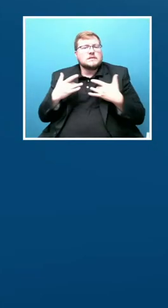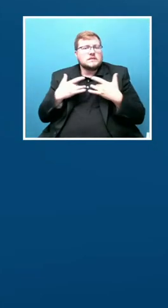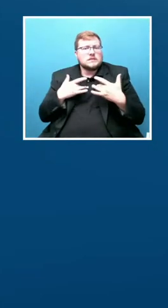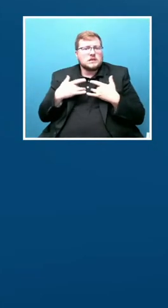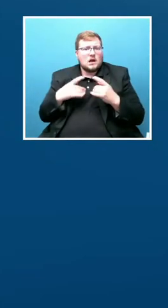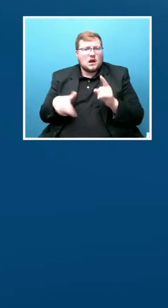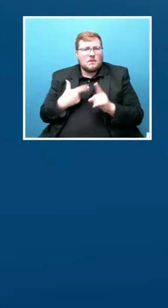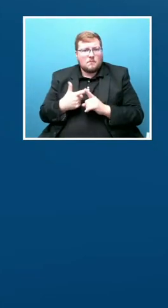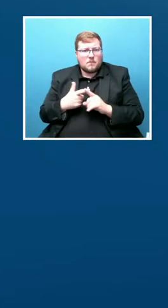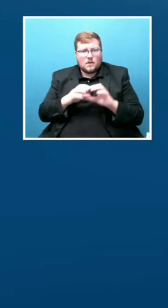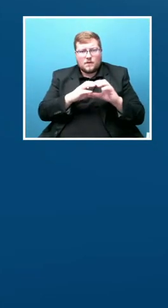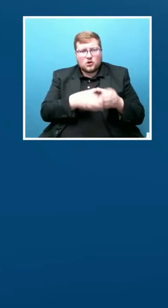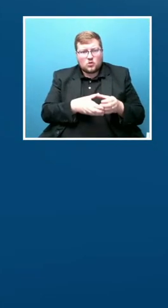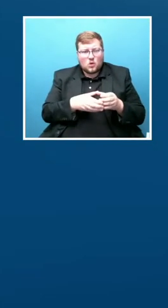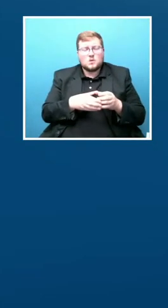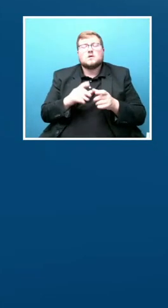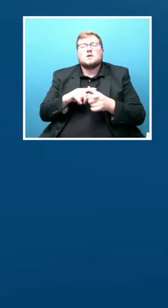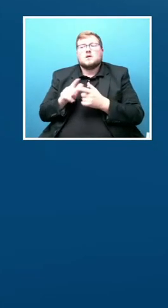party and